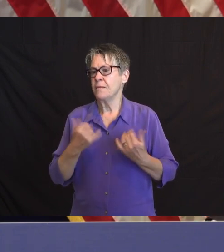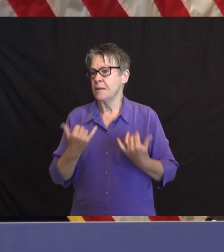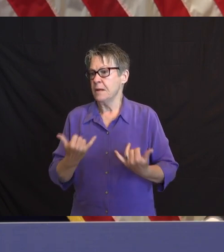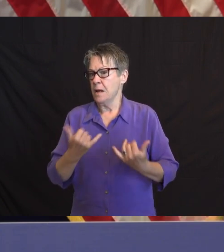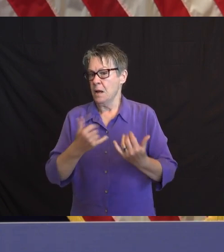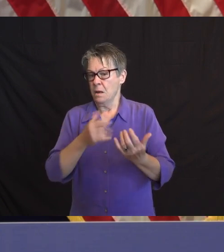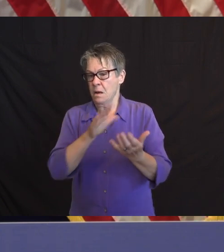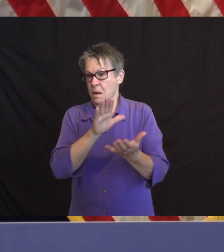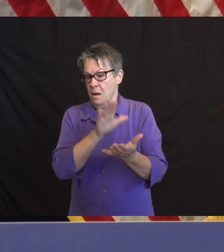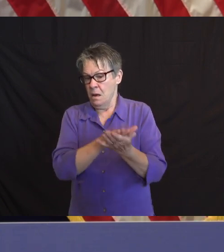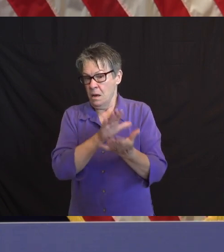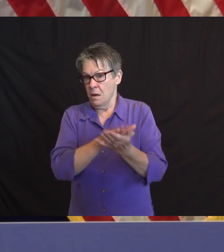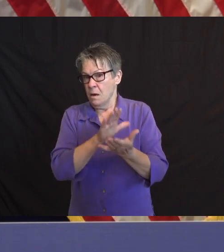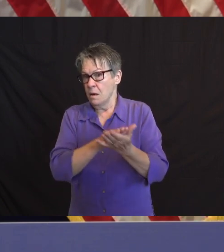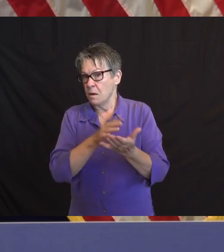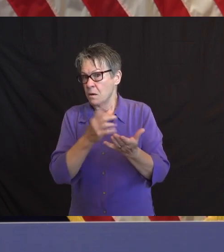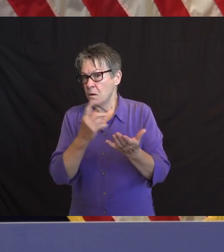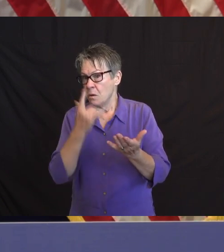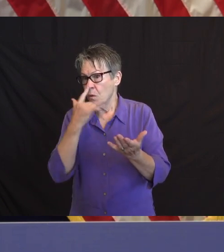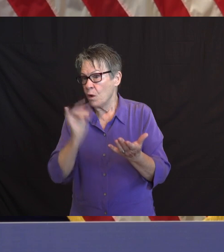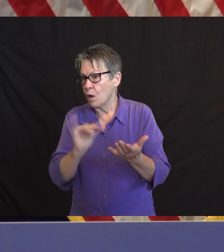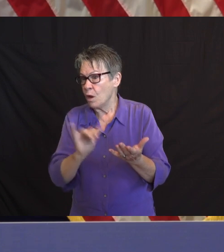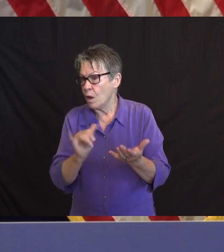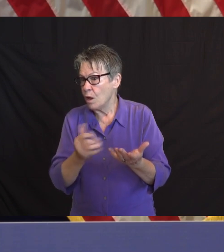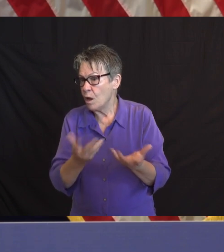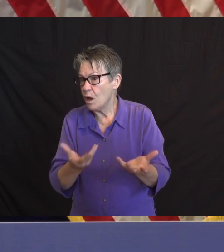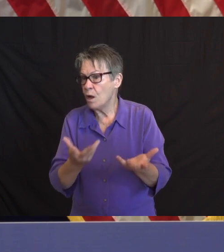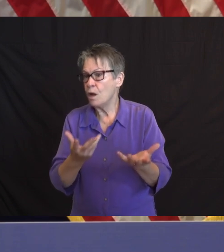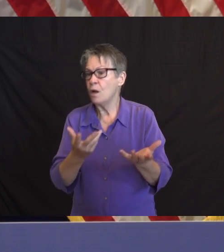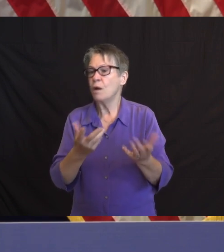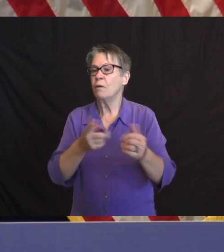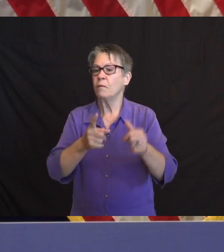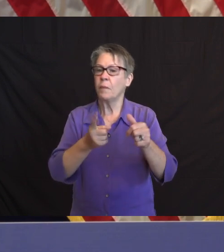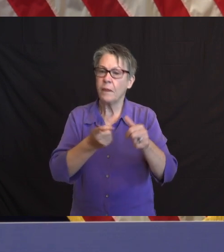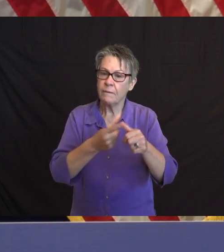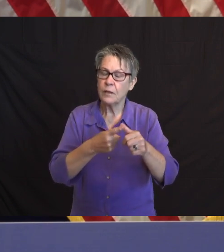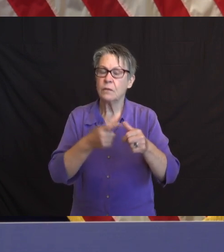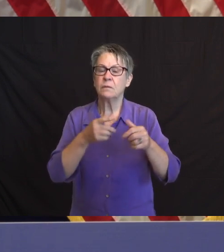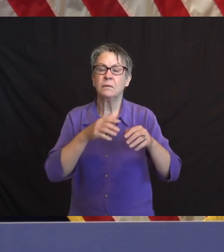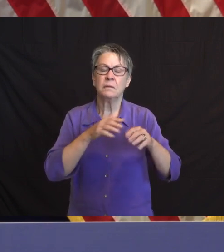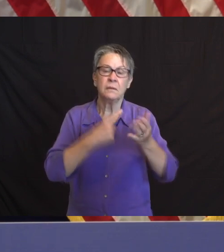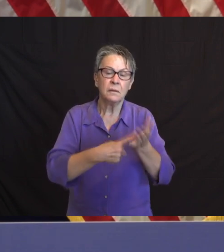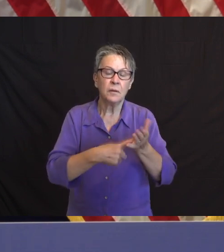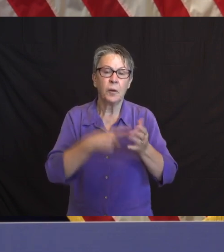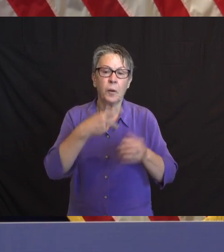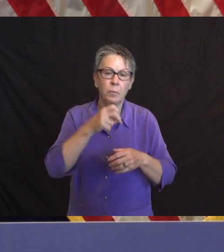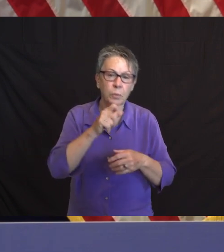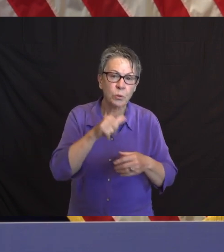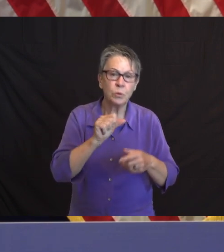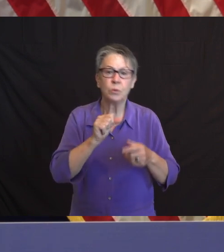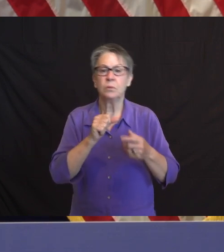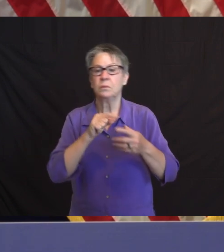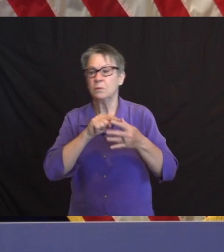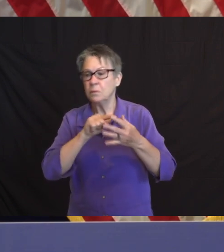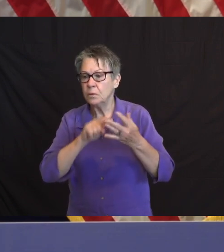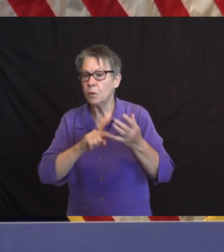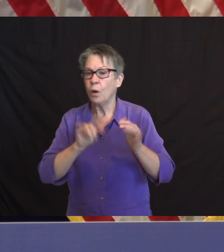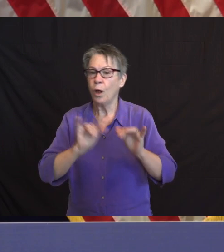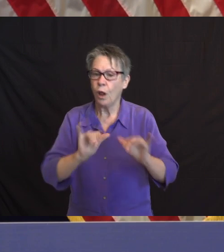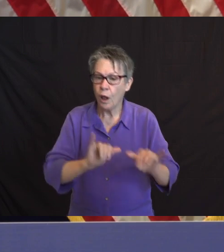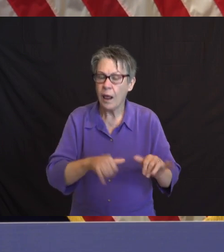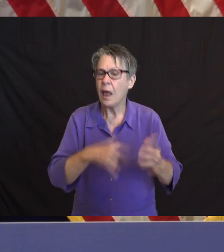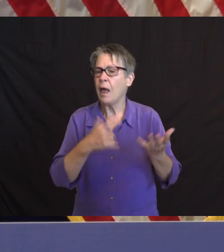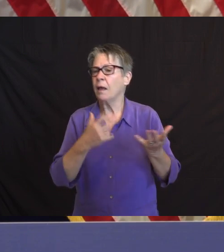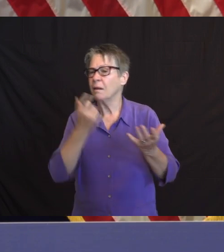pools? God willing, this is for a window of time and not for the rest of time. We skipped you. I'm being